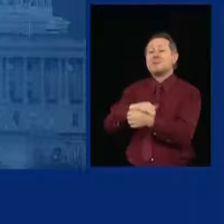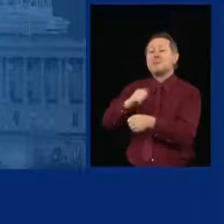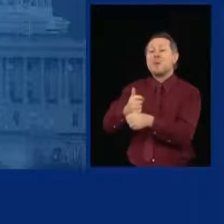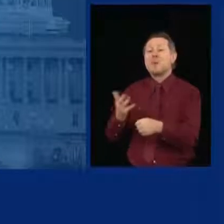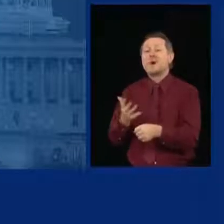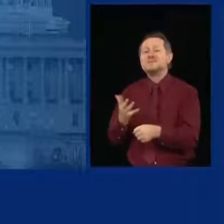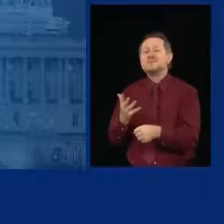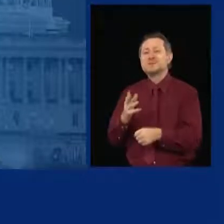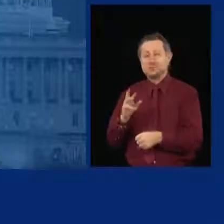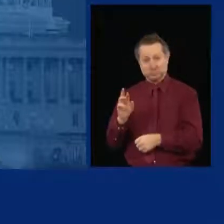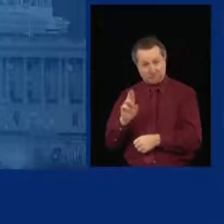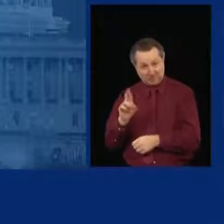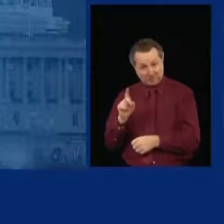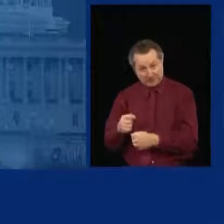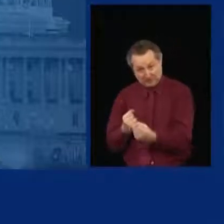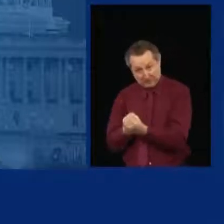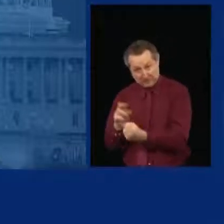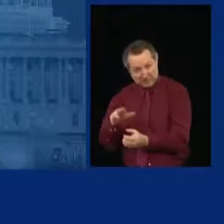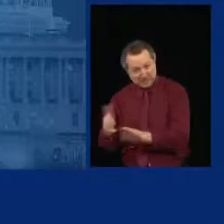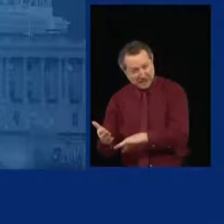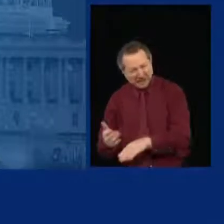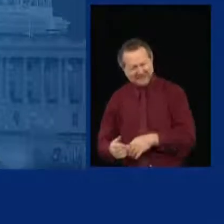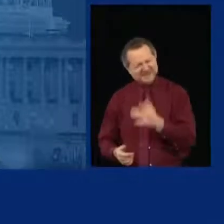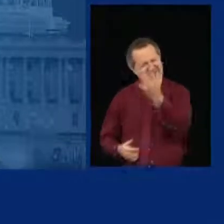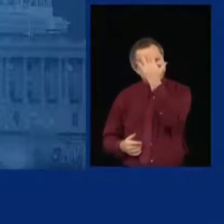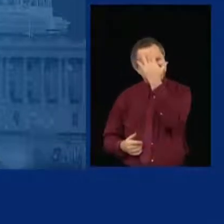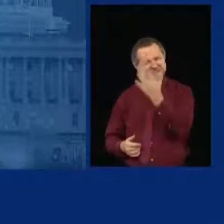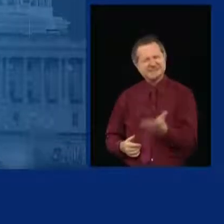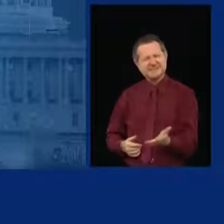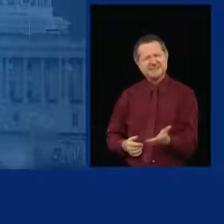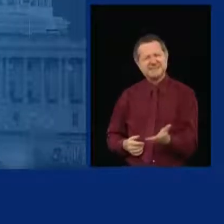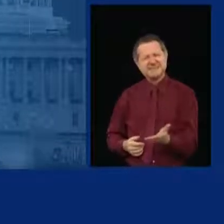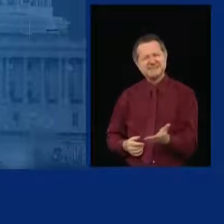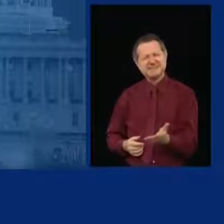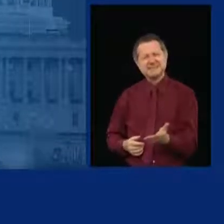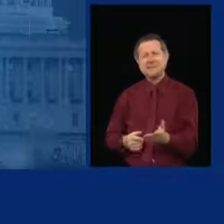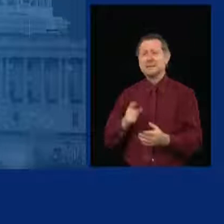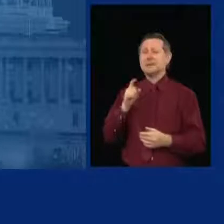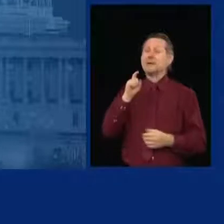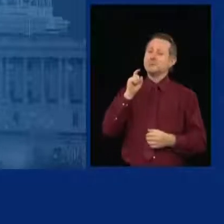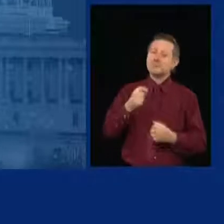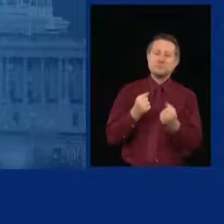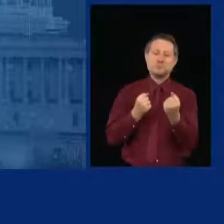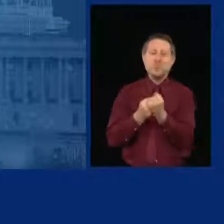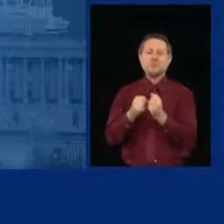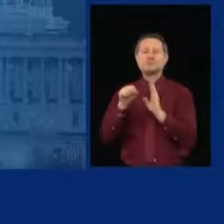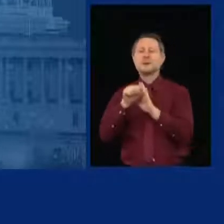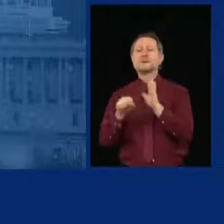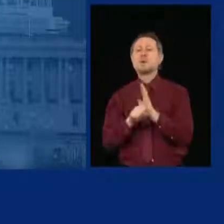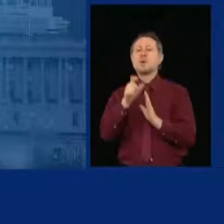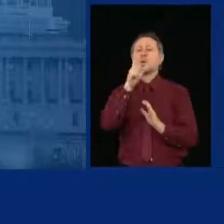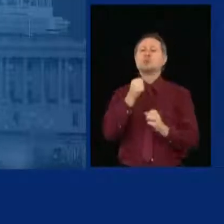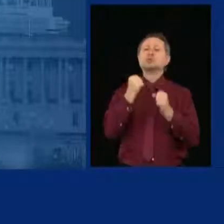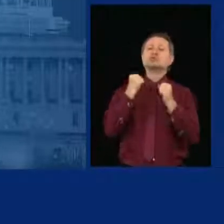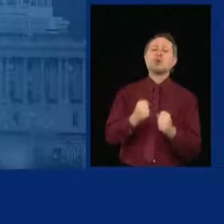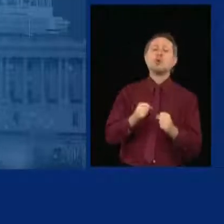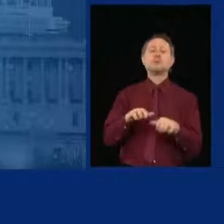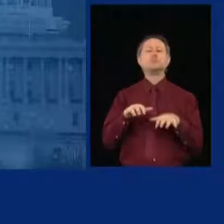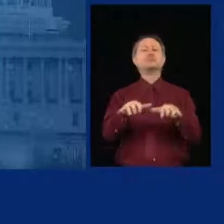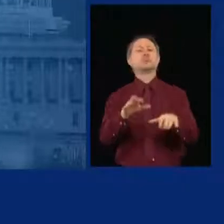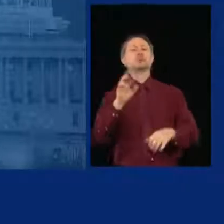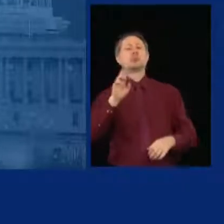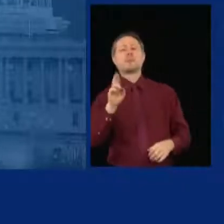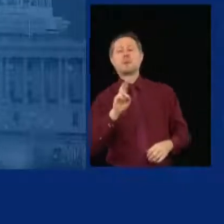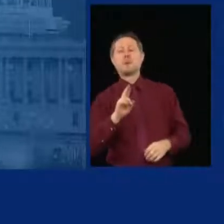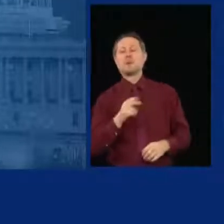party, and I'm more interested in states where Republicans live than where